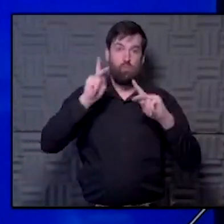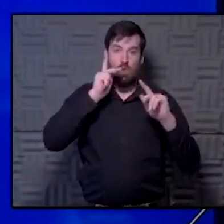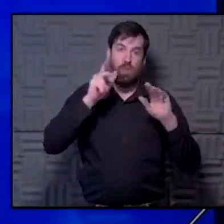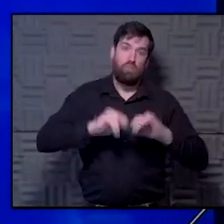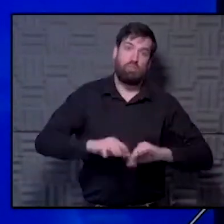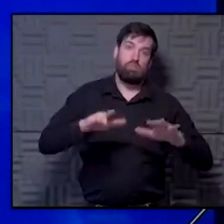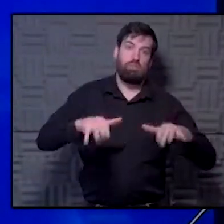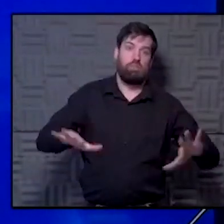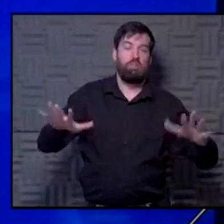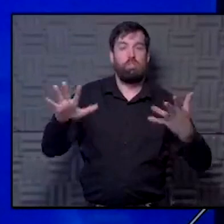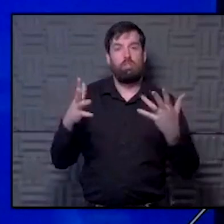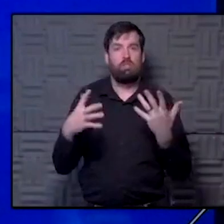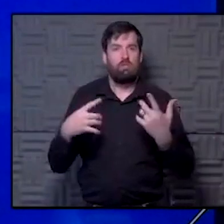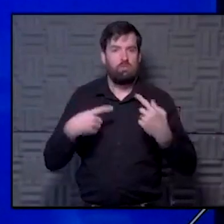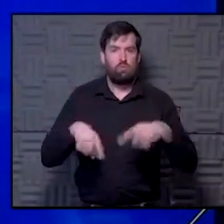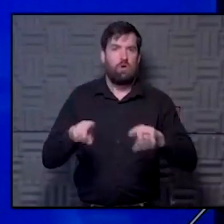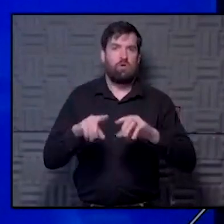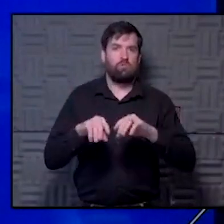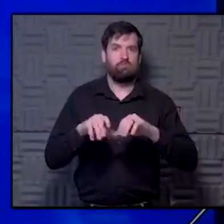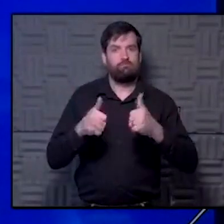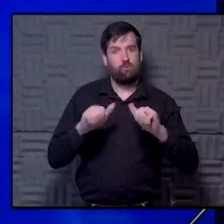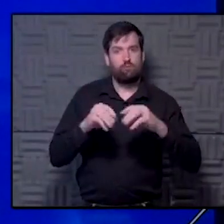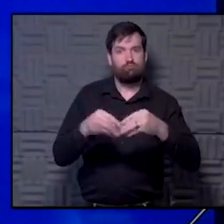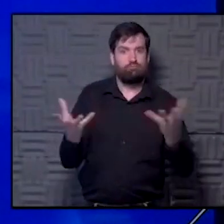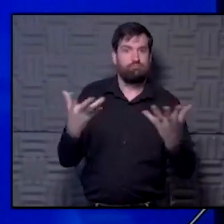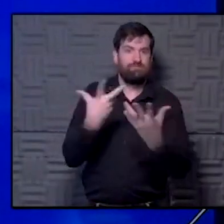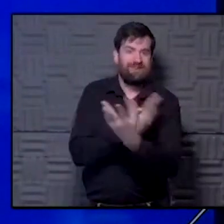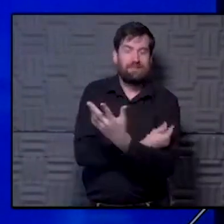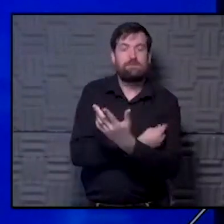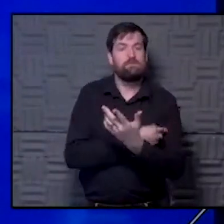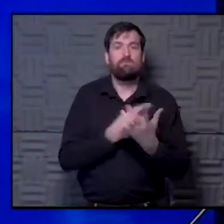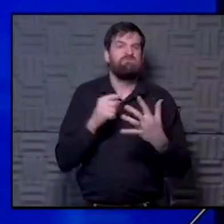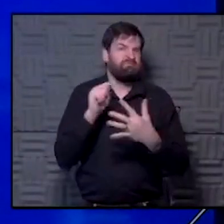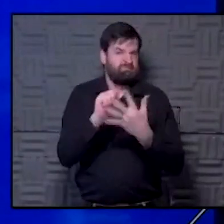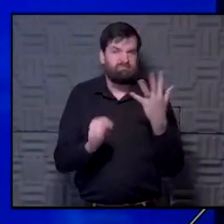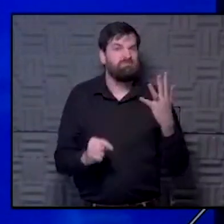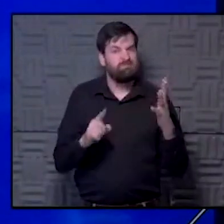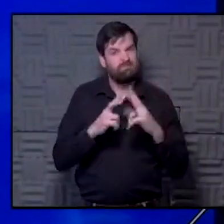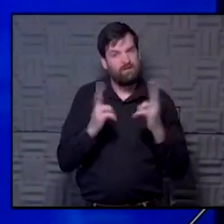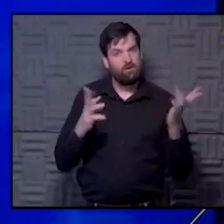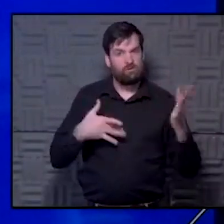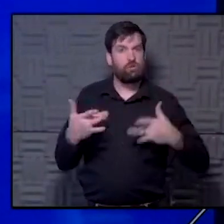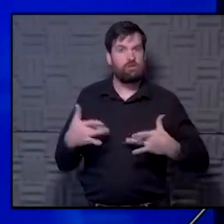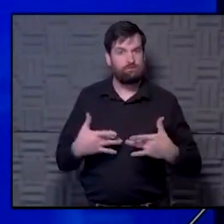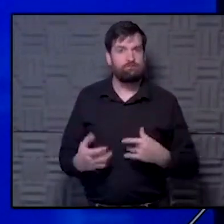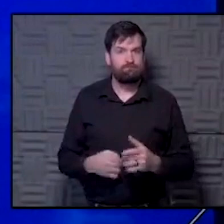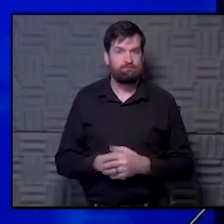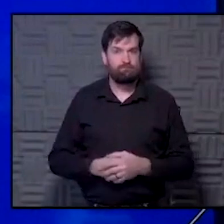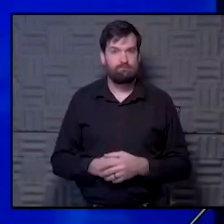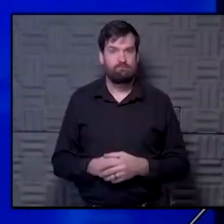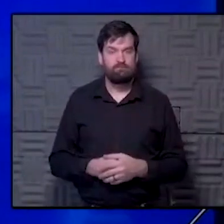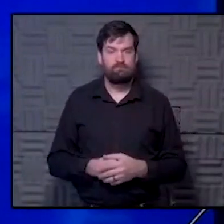as we roll out vaccine, still being part of that conversation. Those things are all very concerning. So,